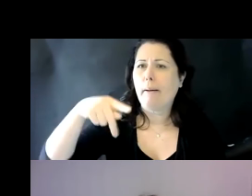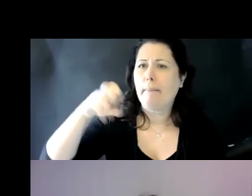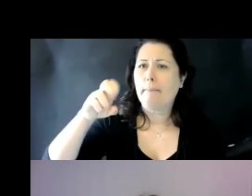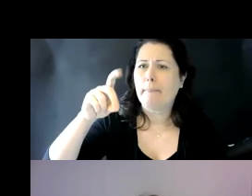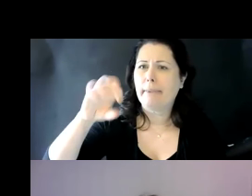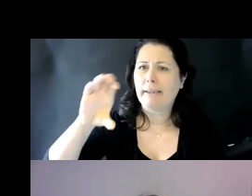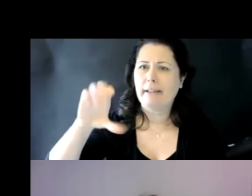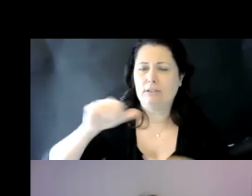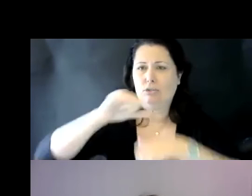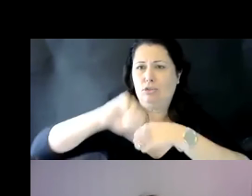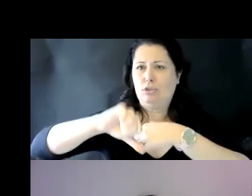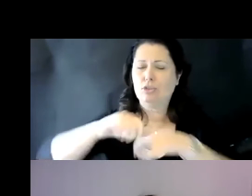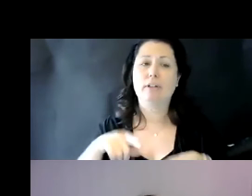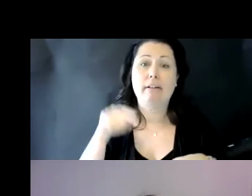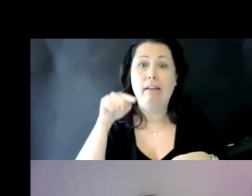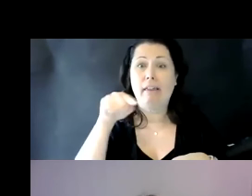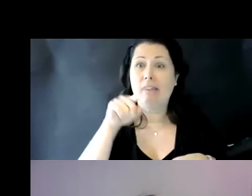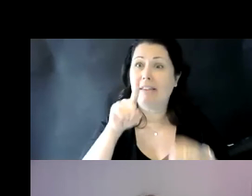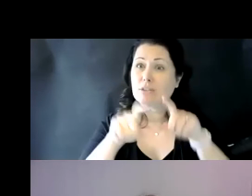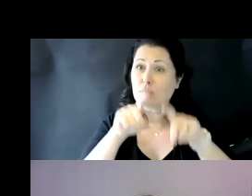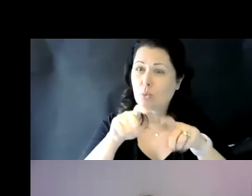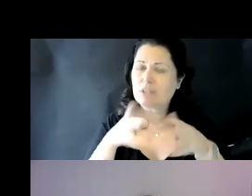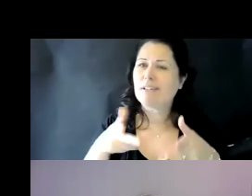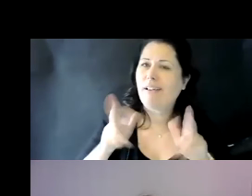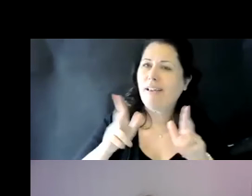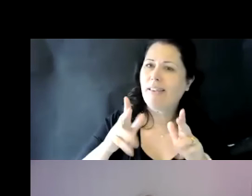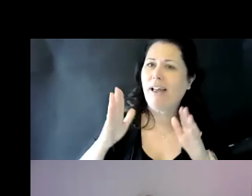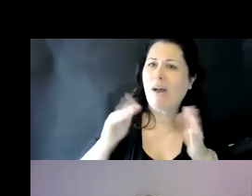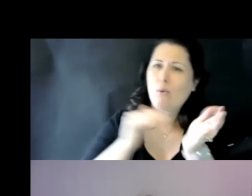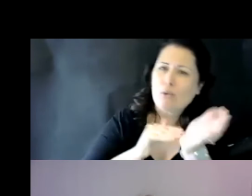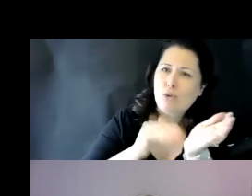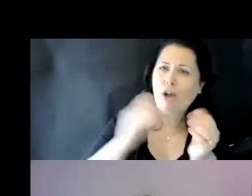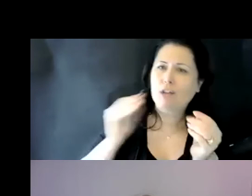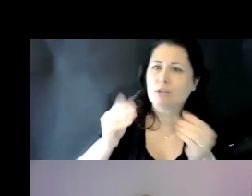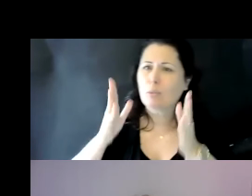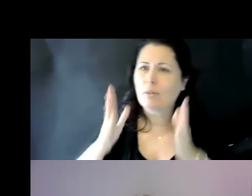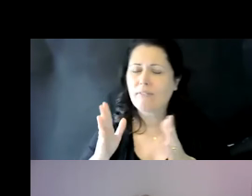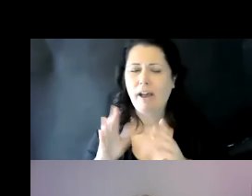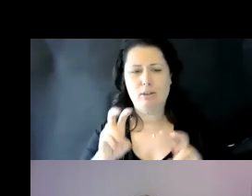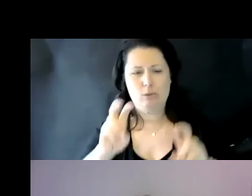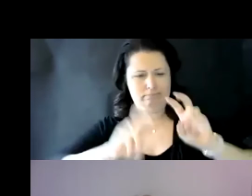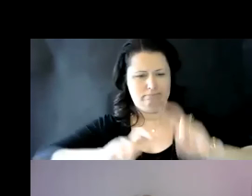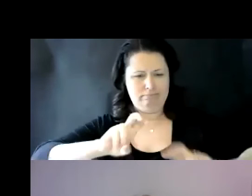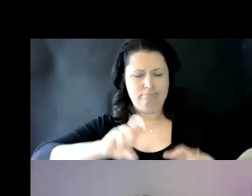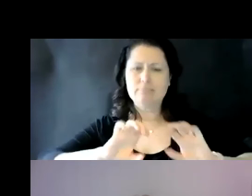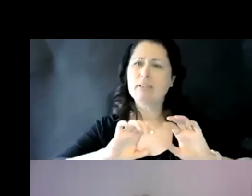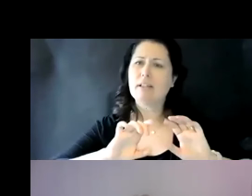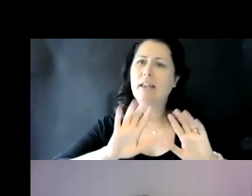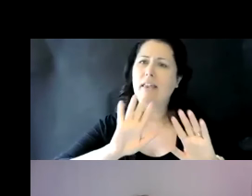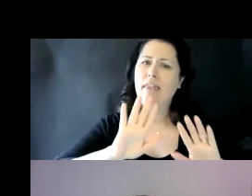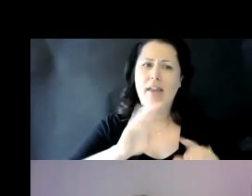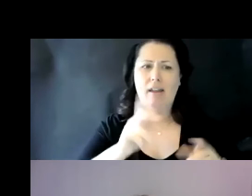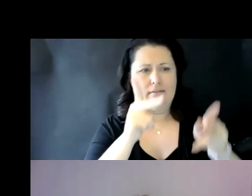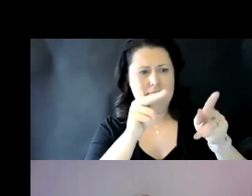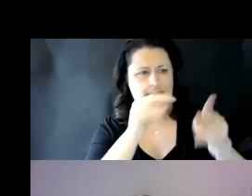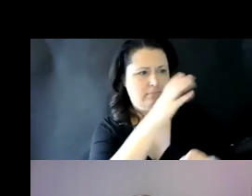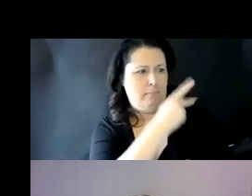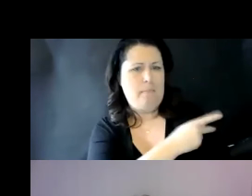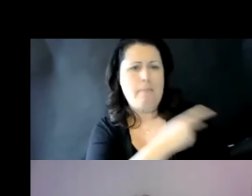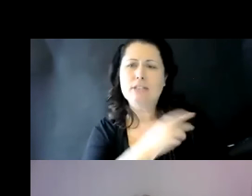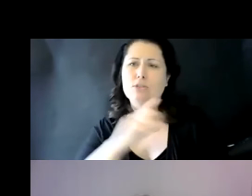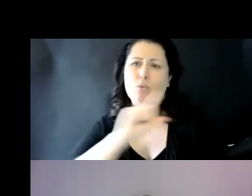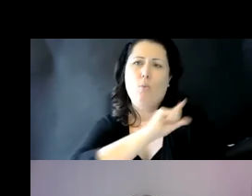allow clinicians or doctors or providers to assess health status or health-related quality of life, focusing on what it's